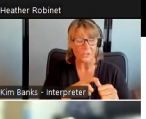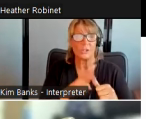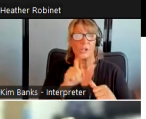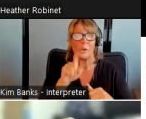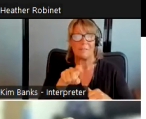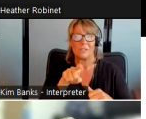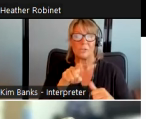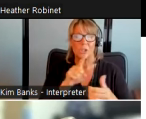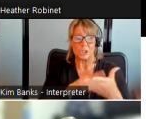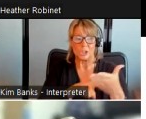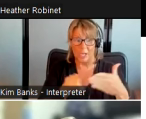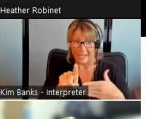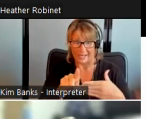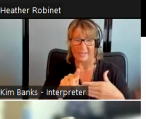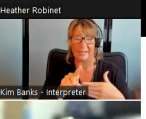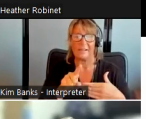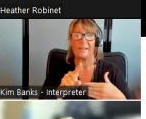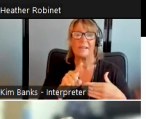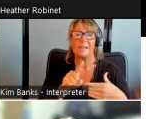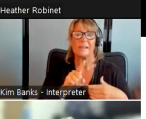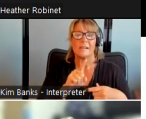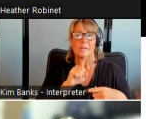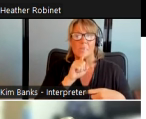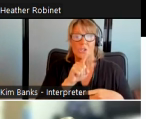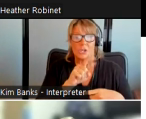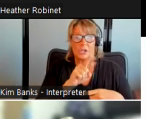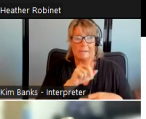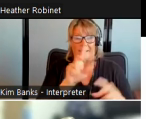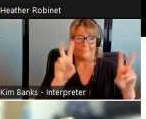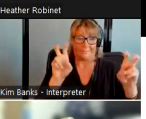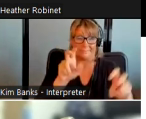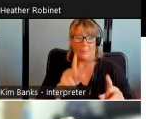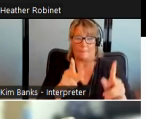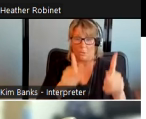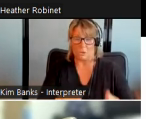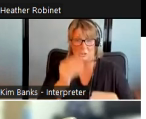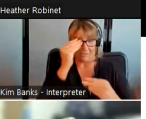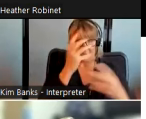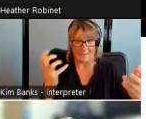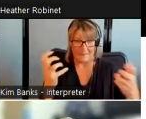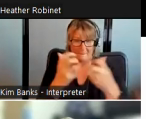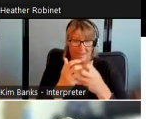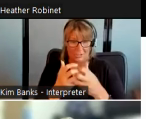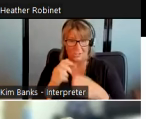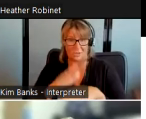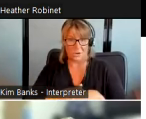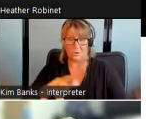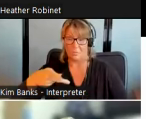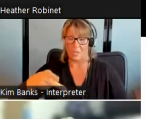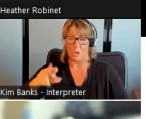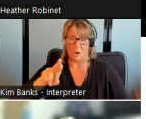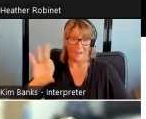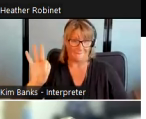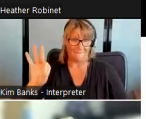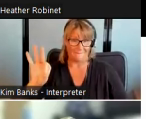is check and make sure that the person information matches what's on your PRF or